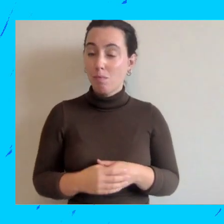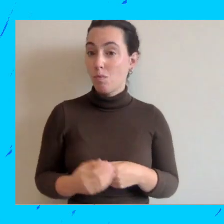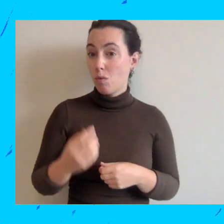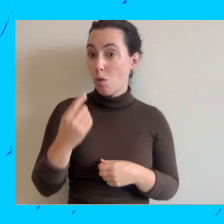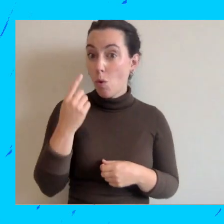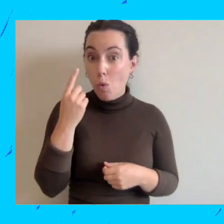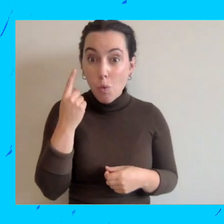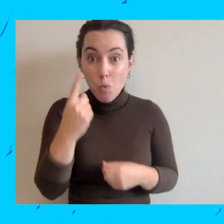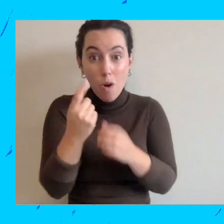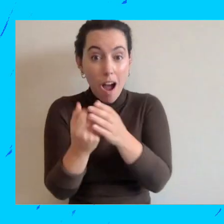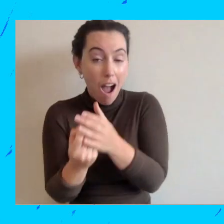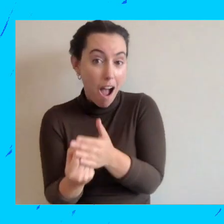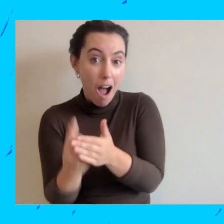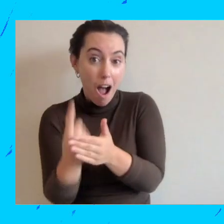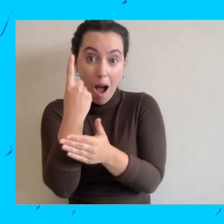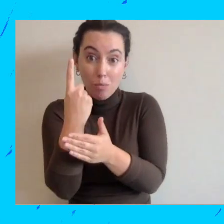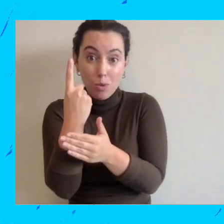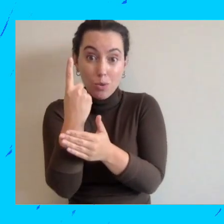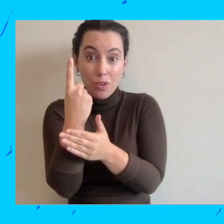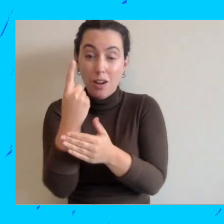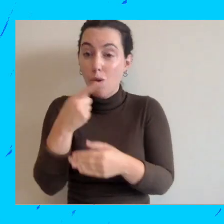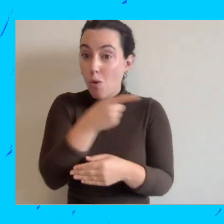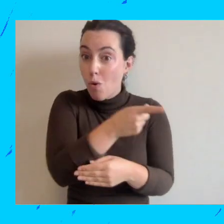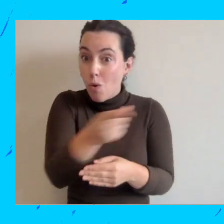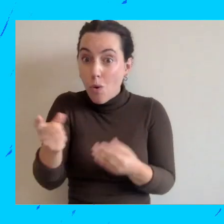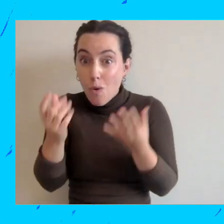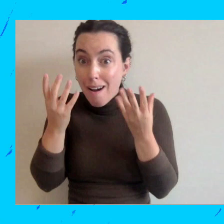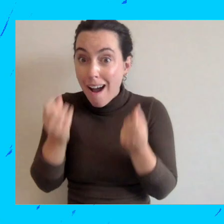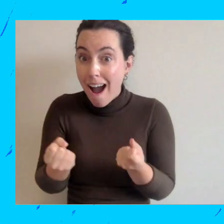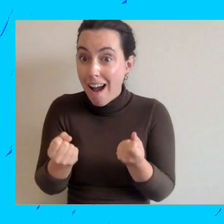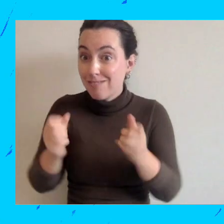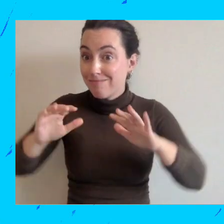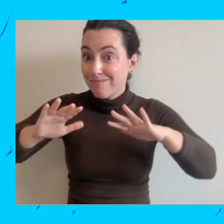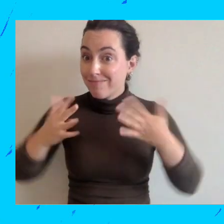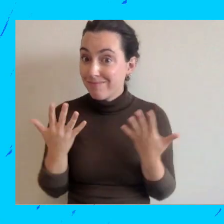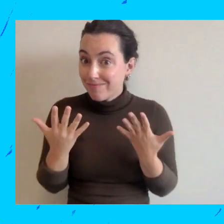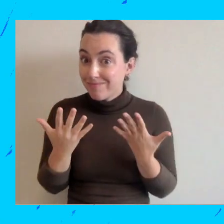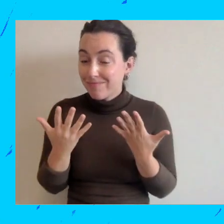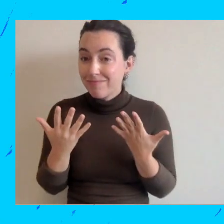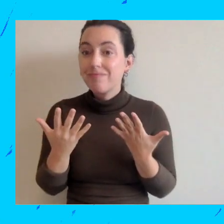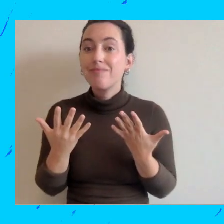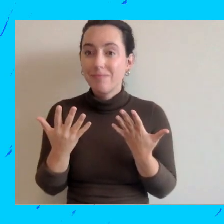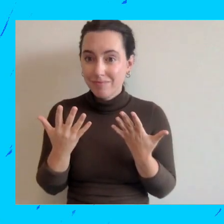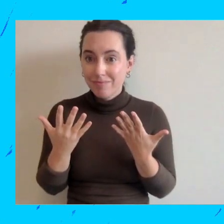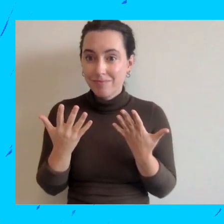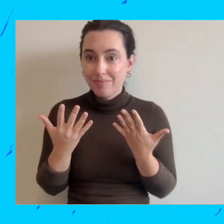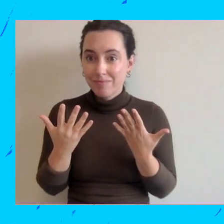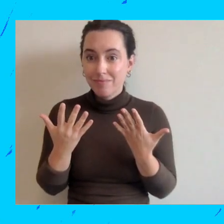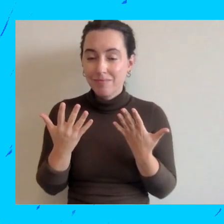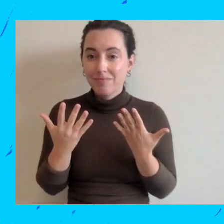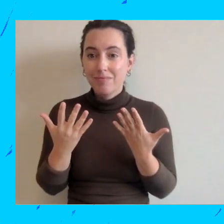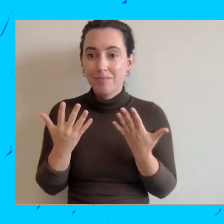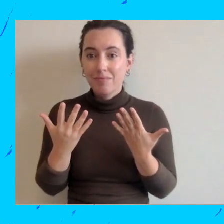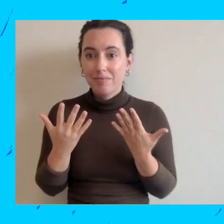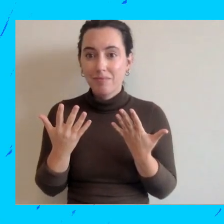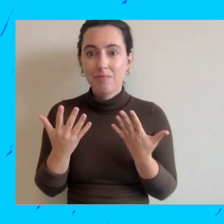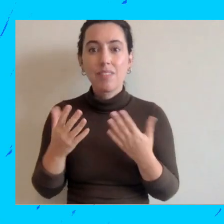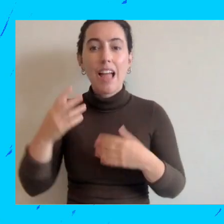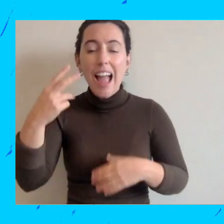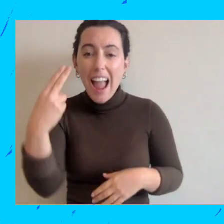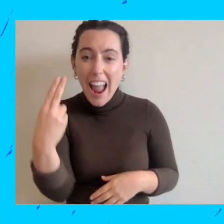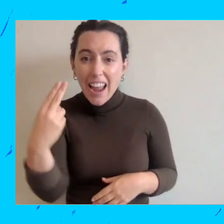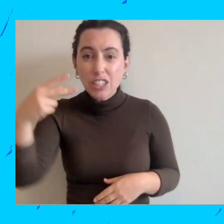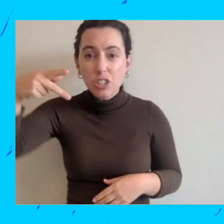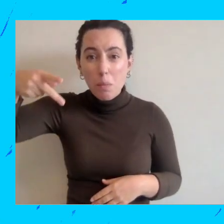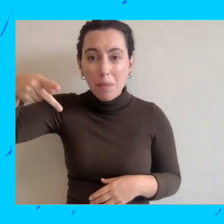opportunity that you have to do that. It is about preventing the horrific human papilloma virus